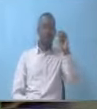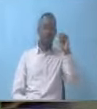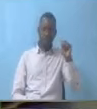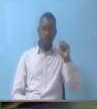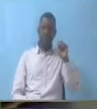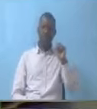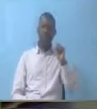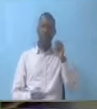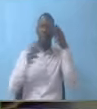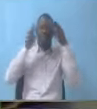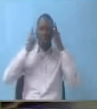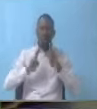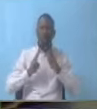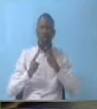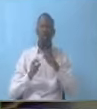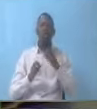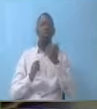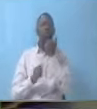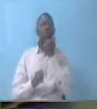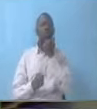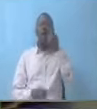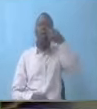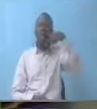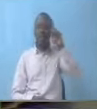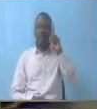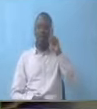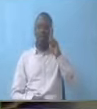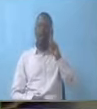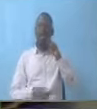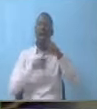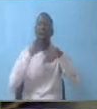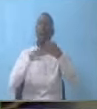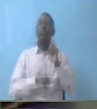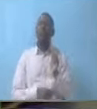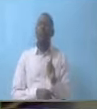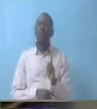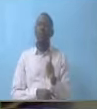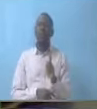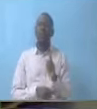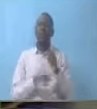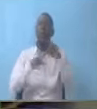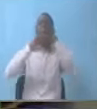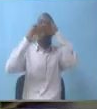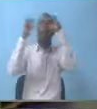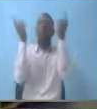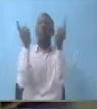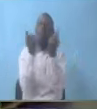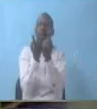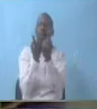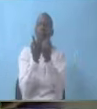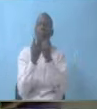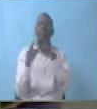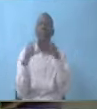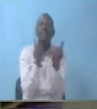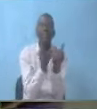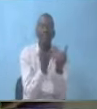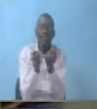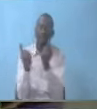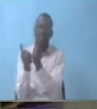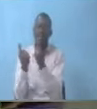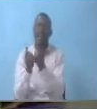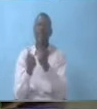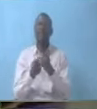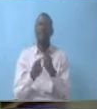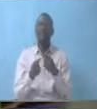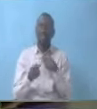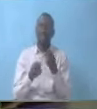number 11. This is the public assets and properties recovery decree. Lool nak mo ngi aju ci nga xamne non la ño jotate